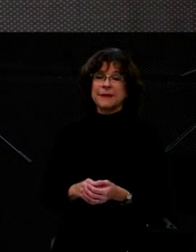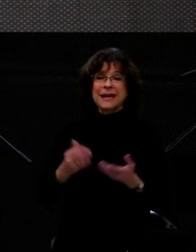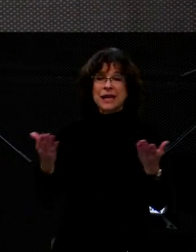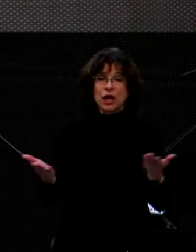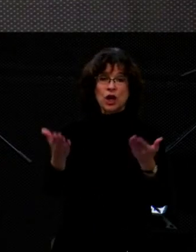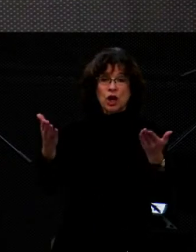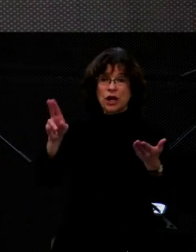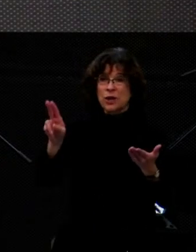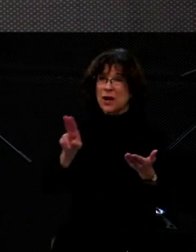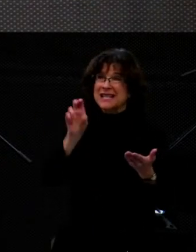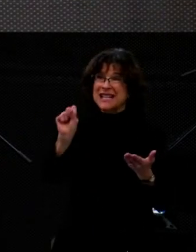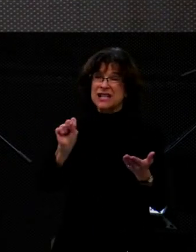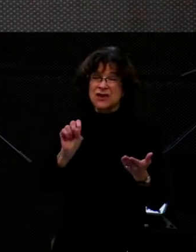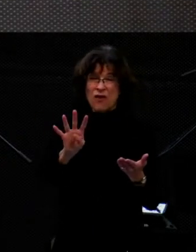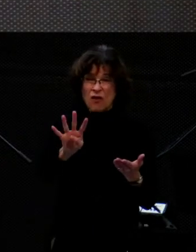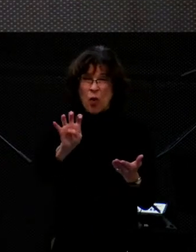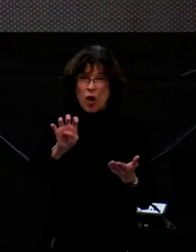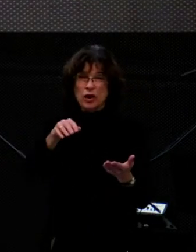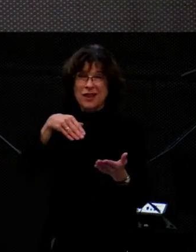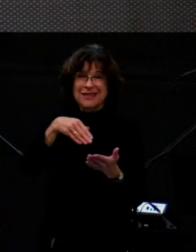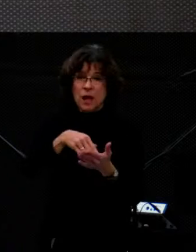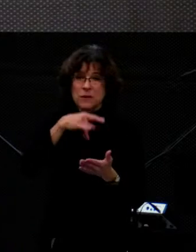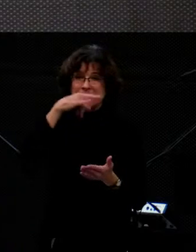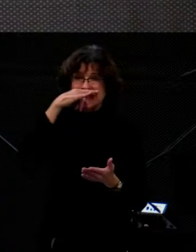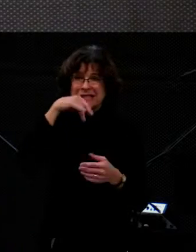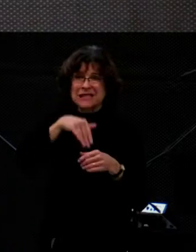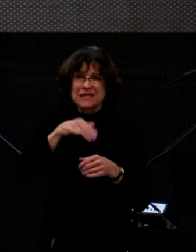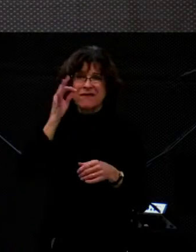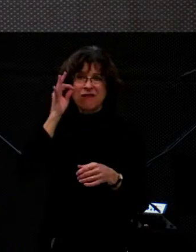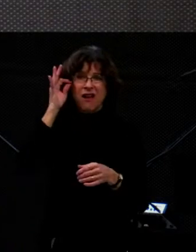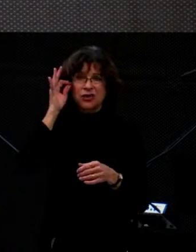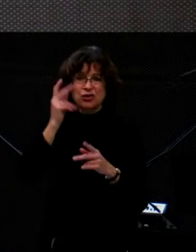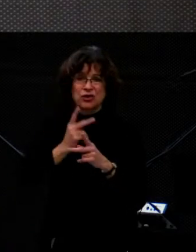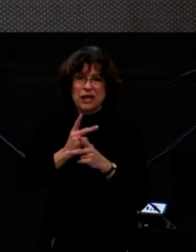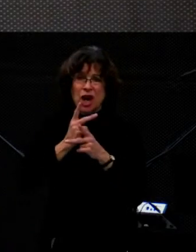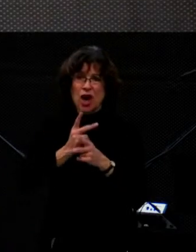There are 400,000 kids in the foster care system.